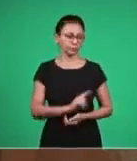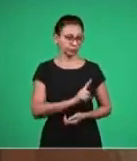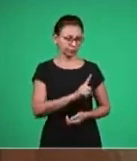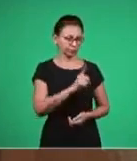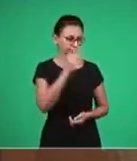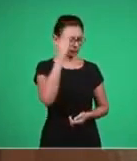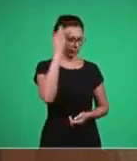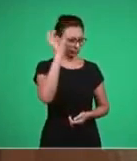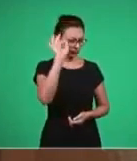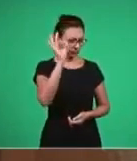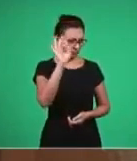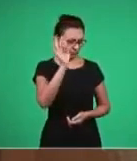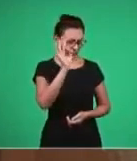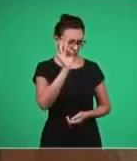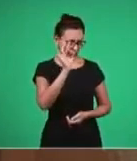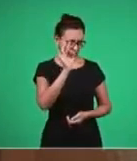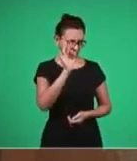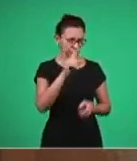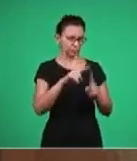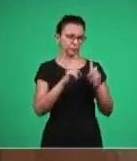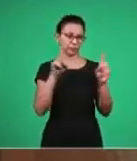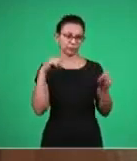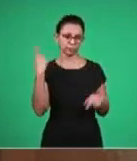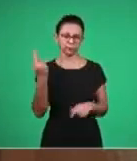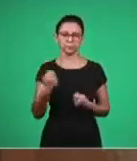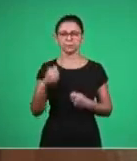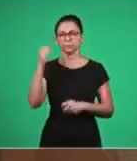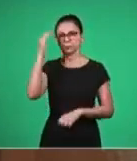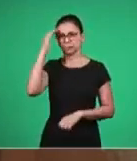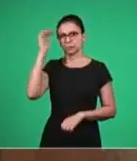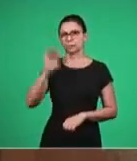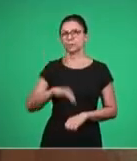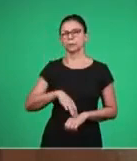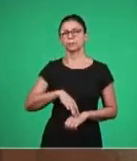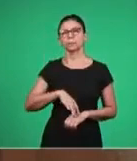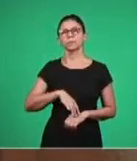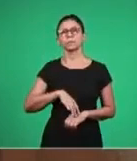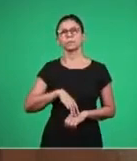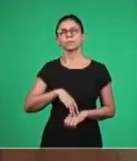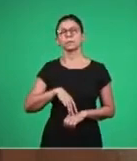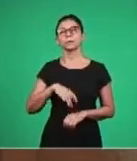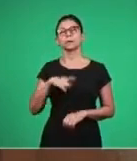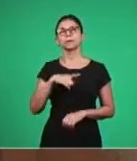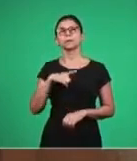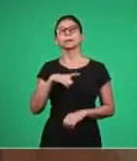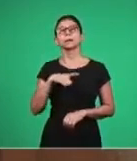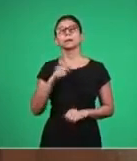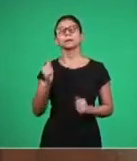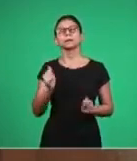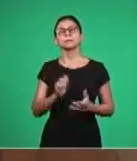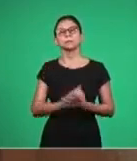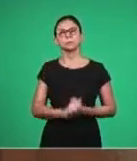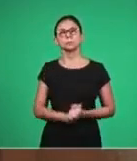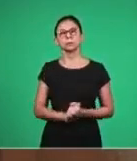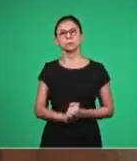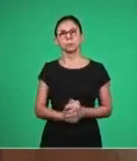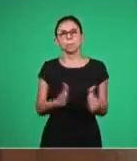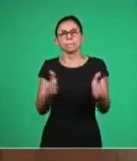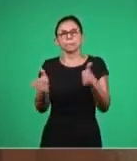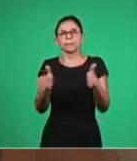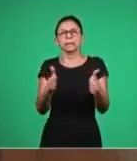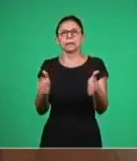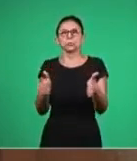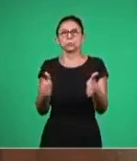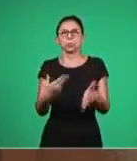that what they understand and what they haven't understood yet, that there is a limit of our